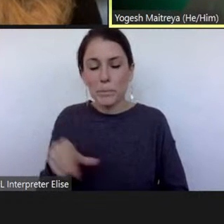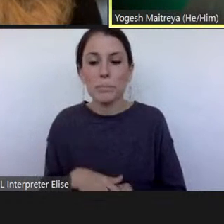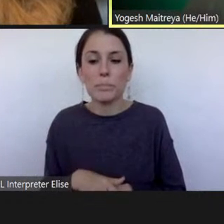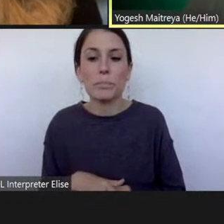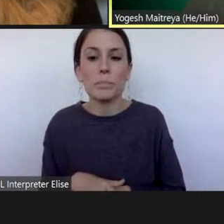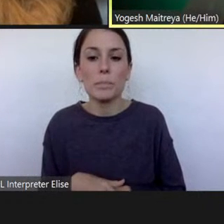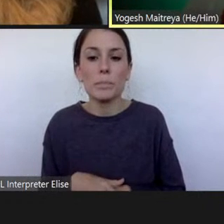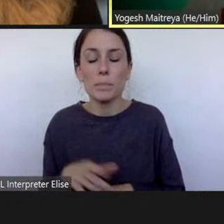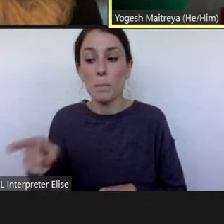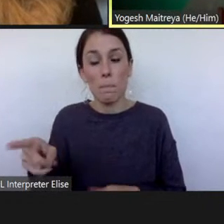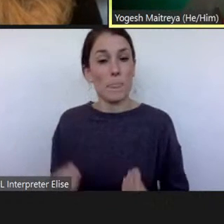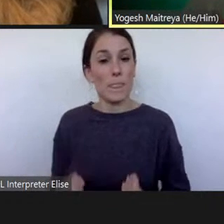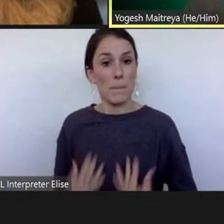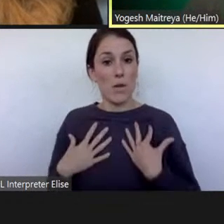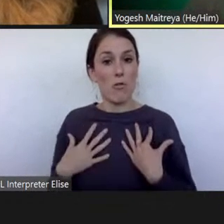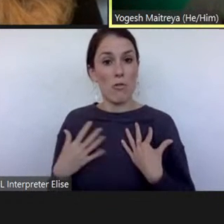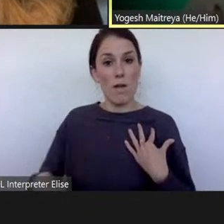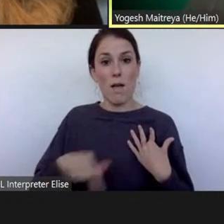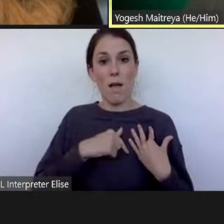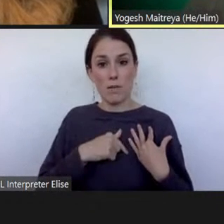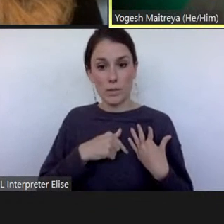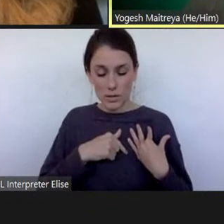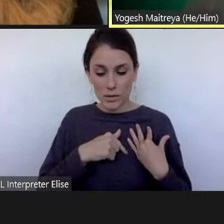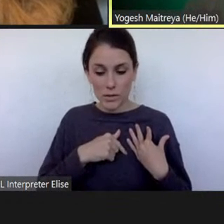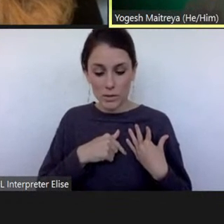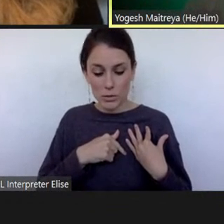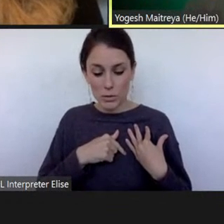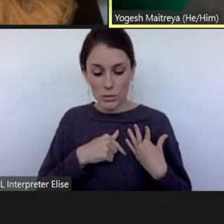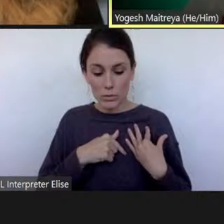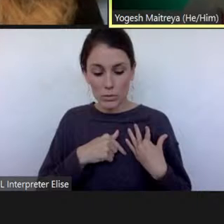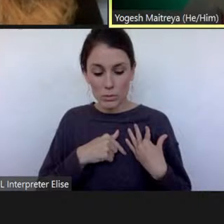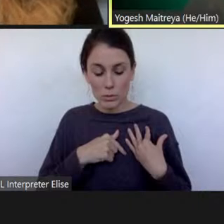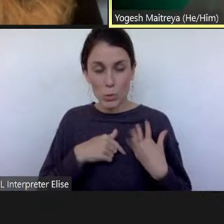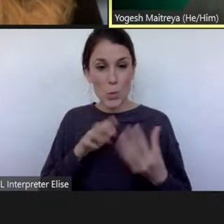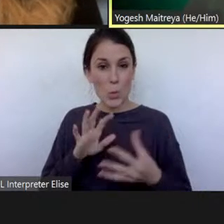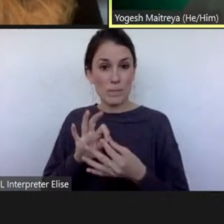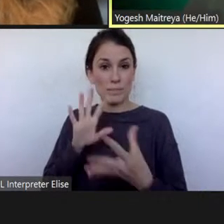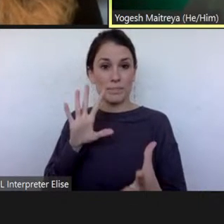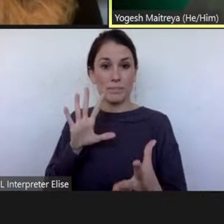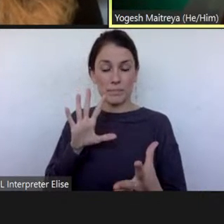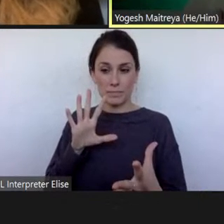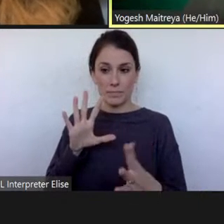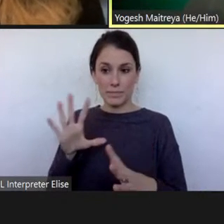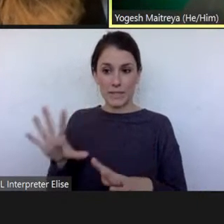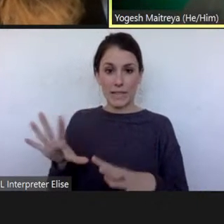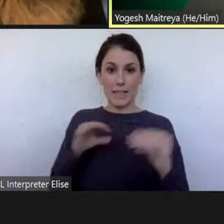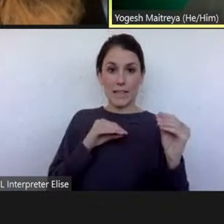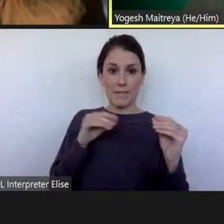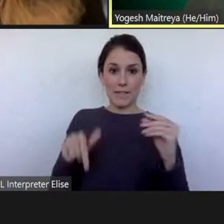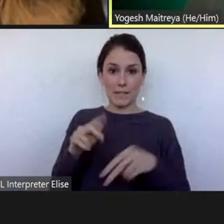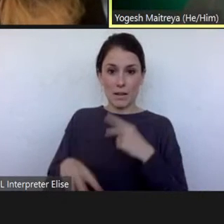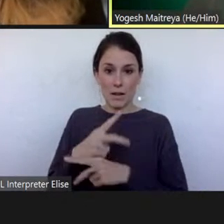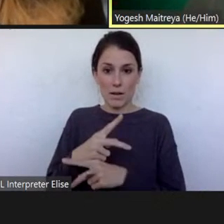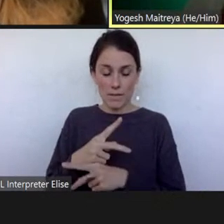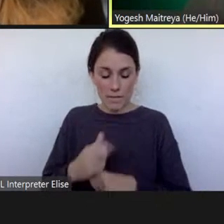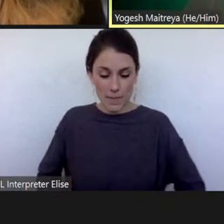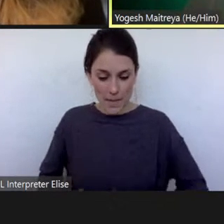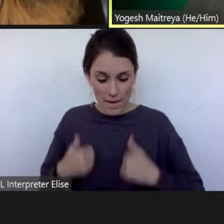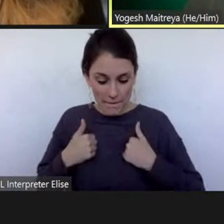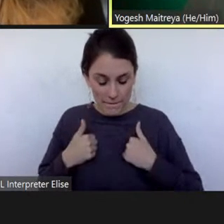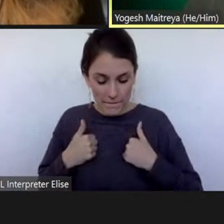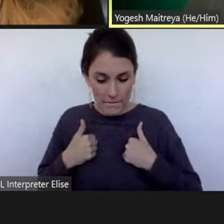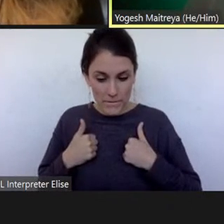aspired us to lead the intellectual life, basically invest our life